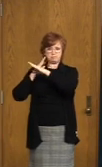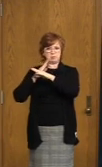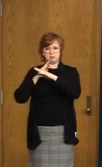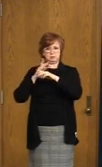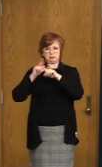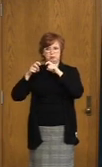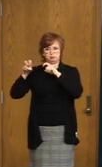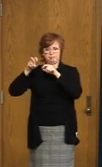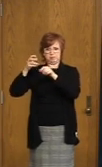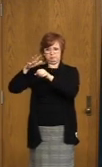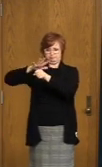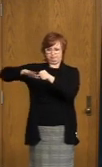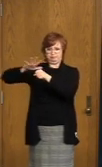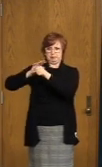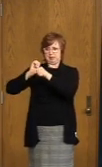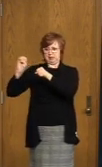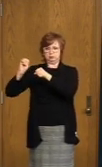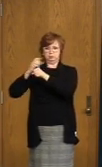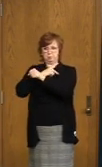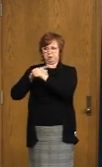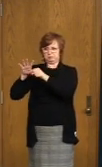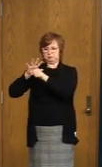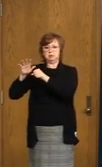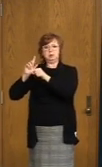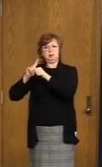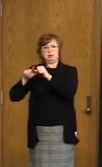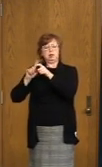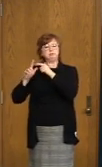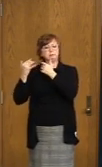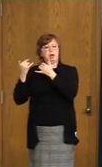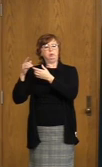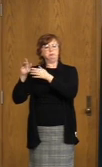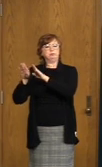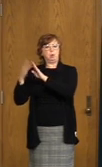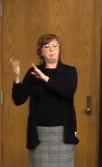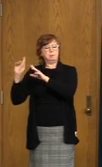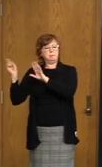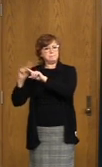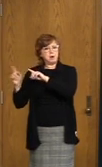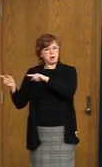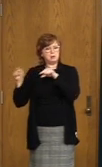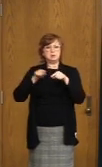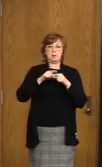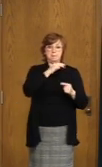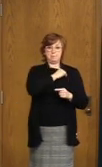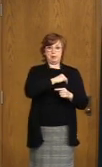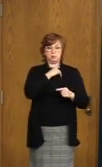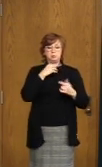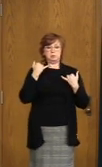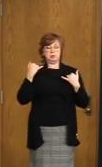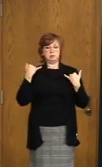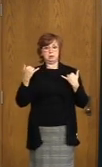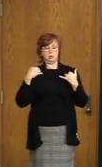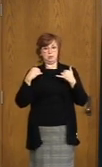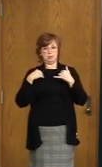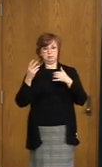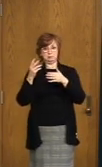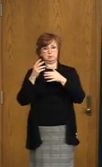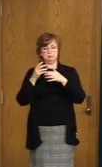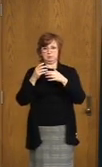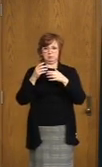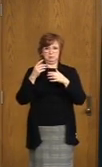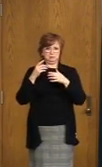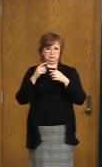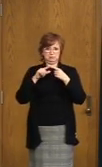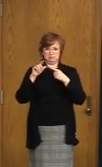have found, in consultation with our colleagues, that throughout Saskatchewan, two long borders with Manitoba and